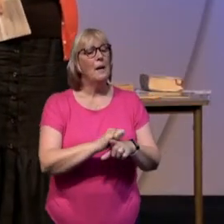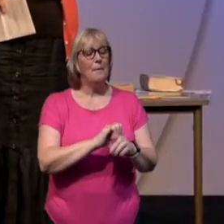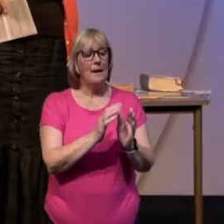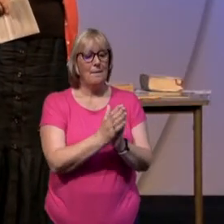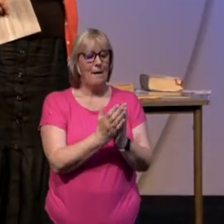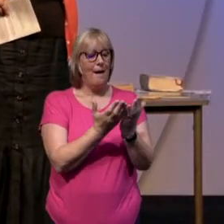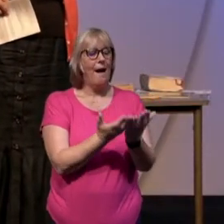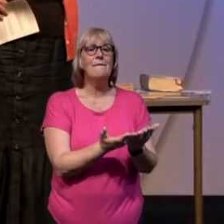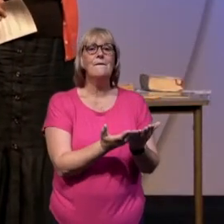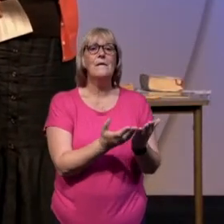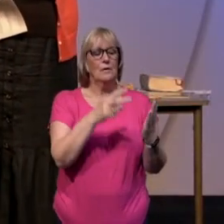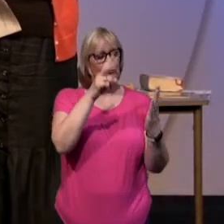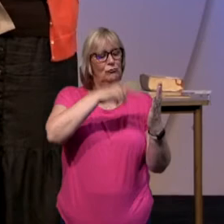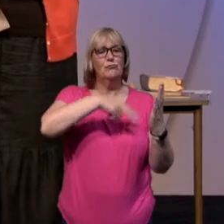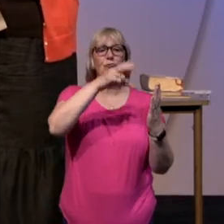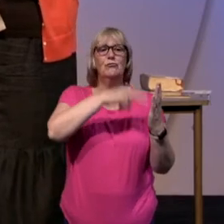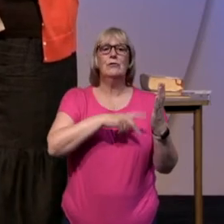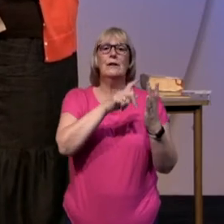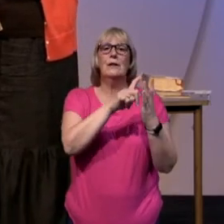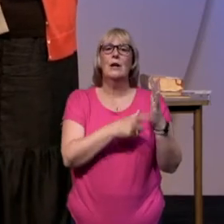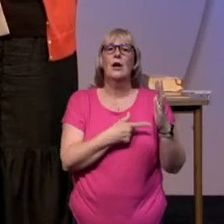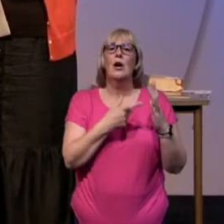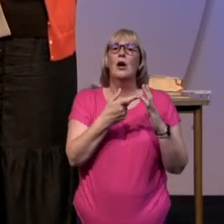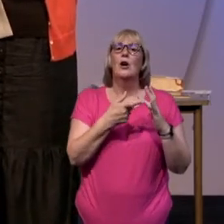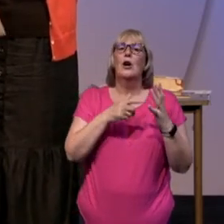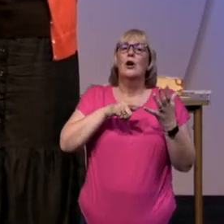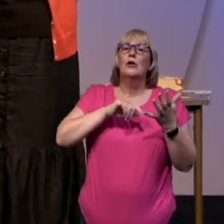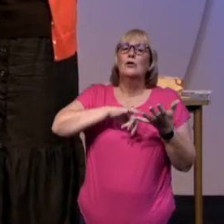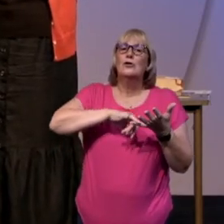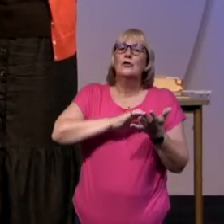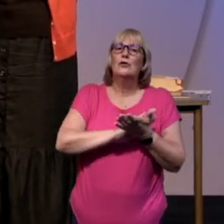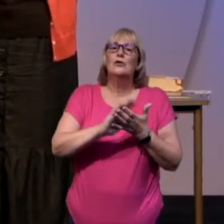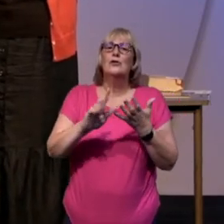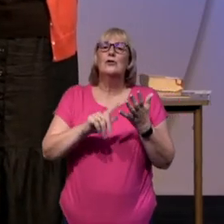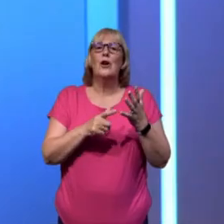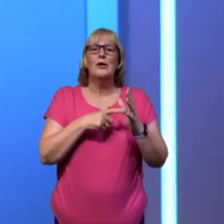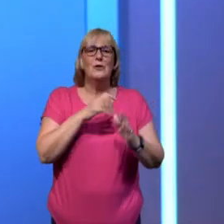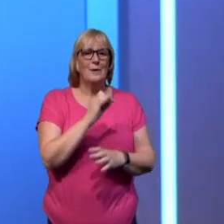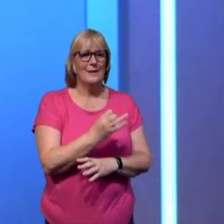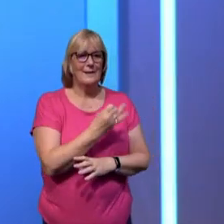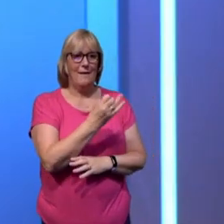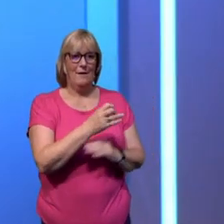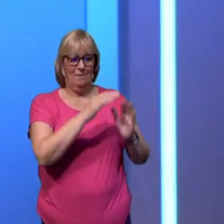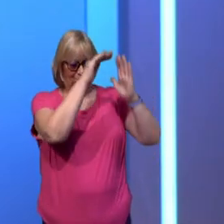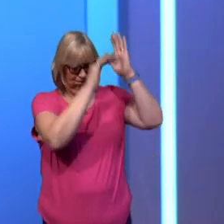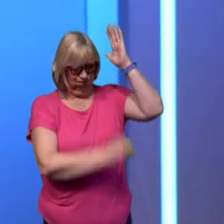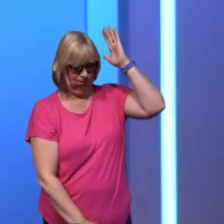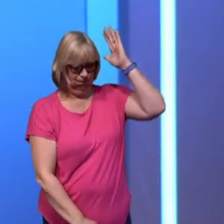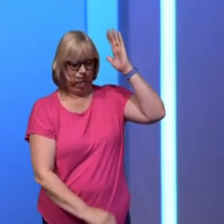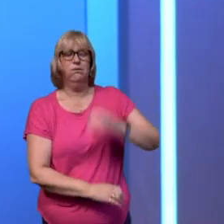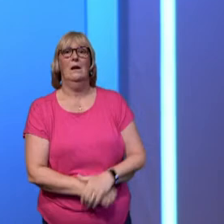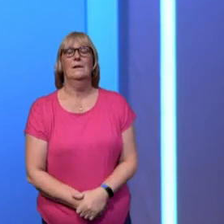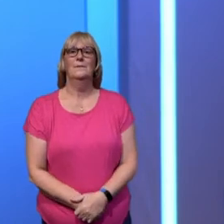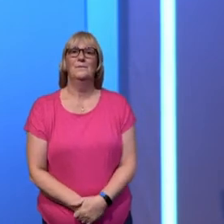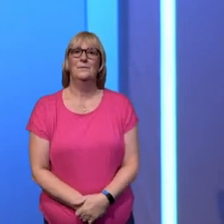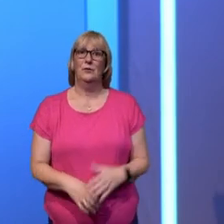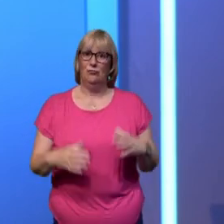Joshua 7 together. It's a long passage, so take a deep breath and let's go. Joshua